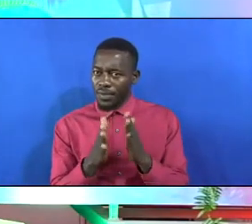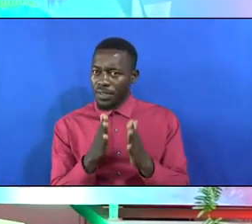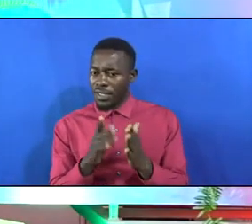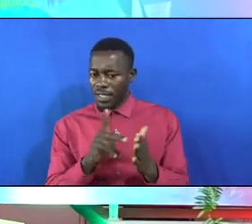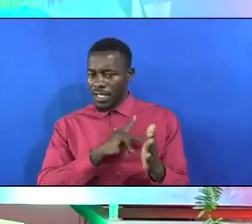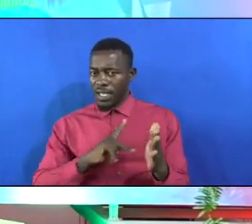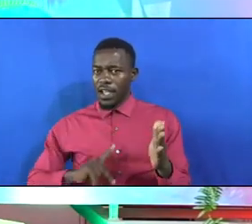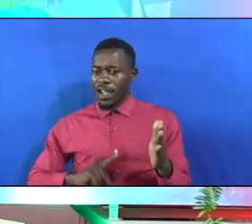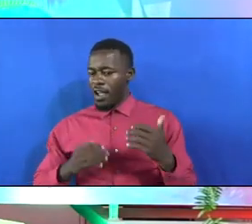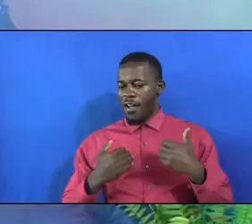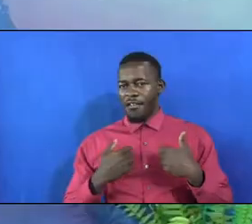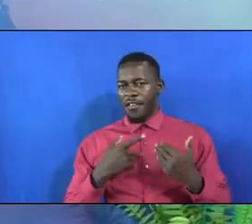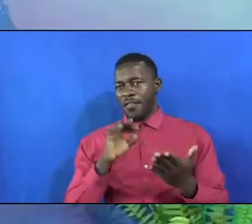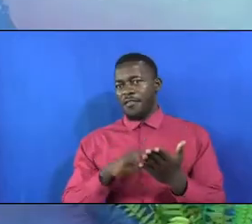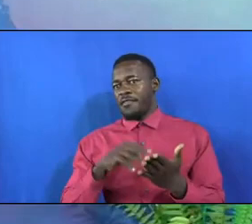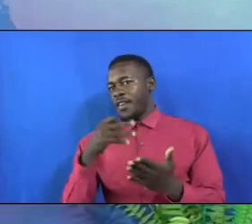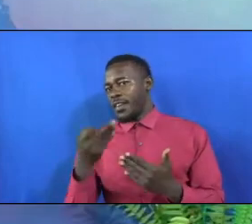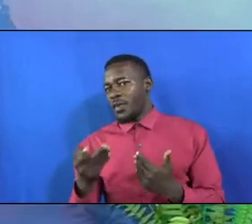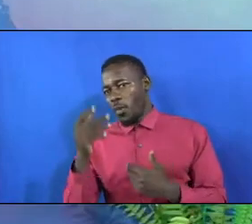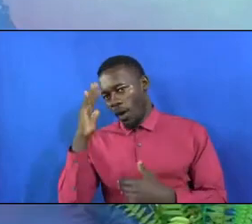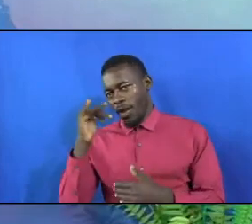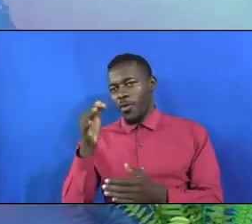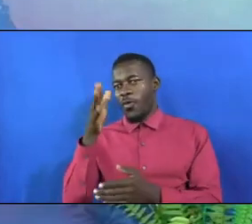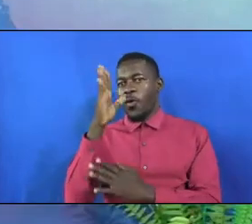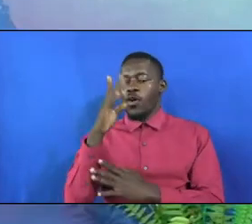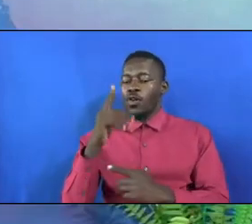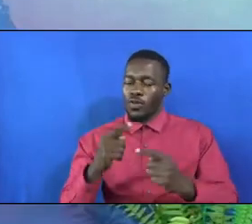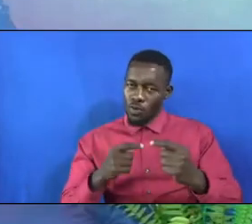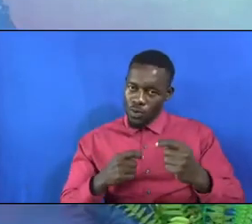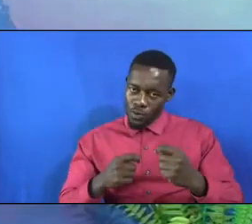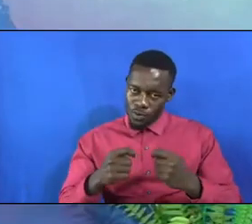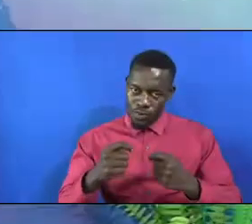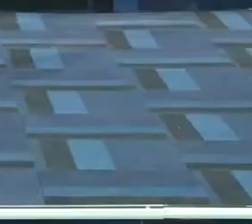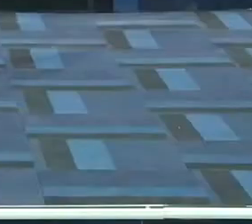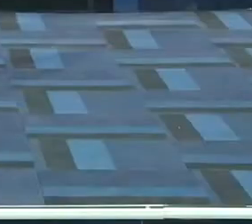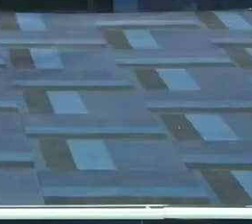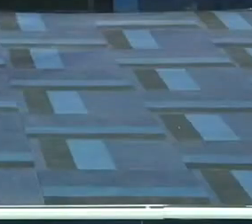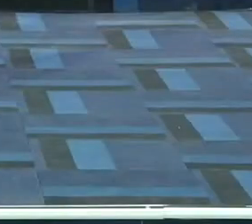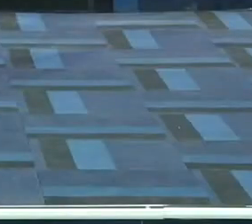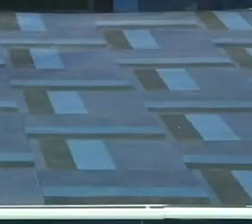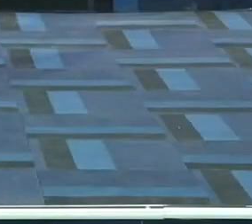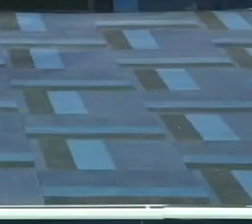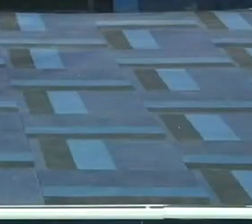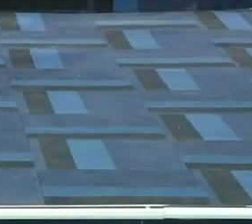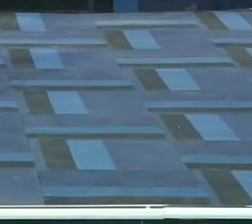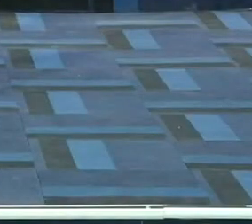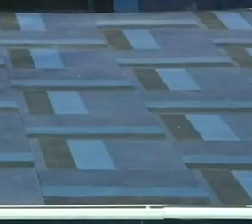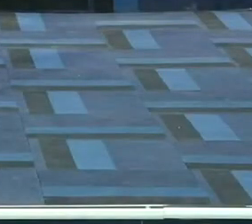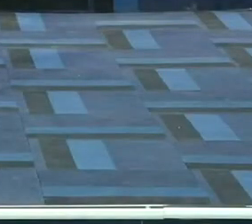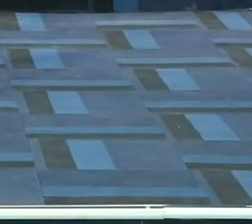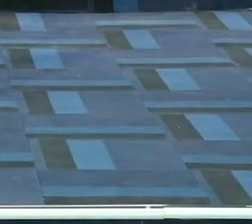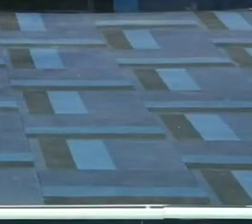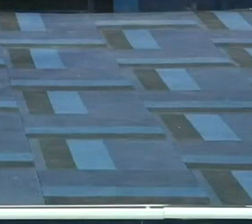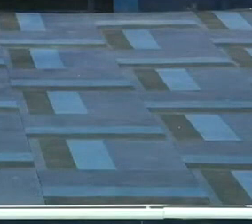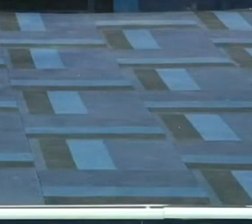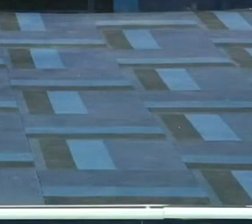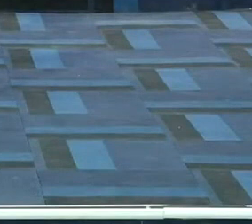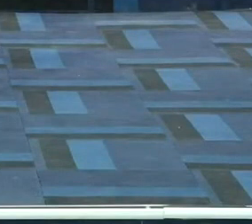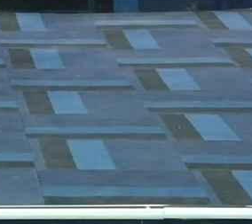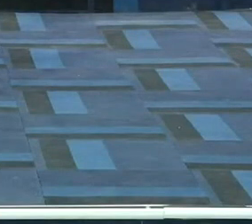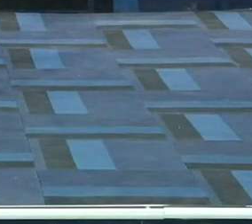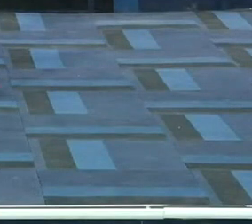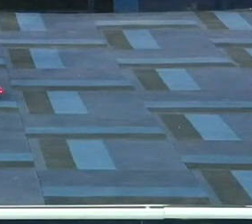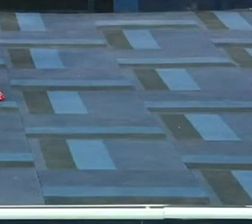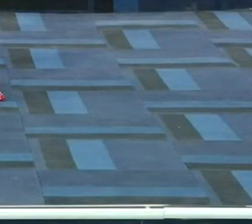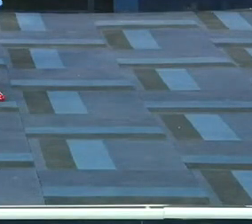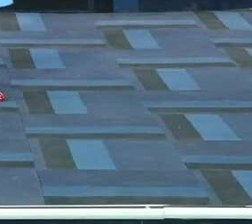Pharaoh? No. Because they were doing it in line with God, and it is God who bestowed them wisdom.